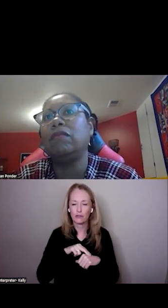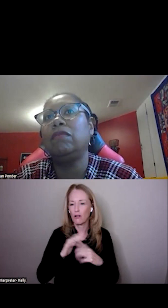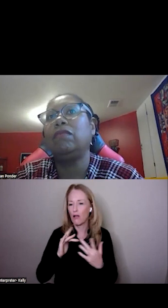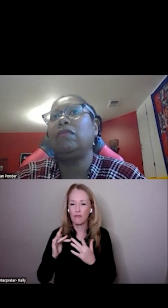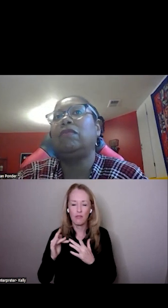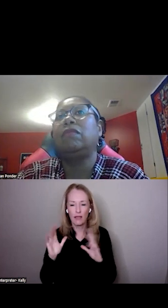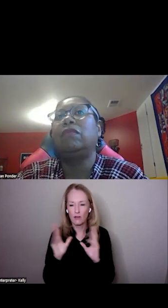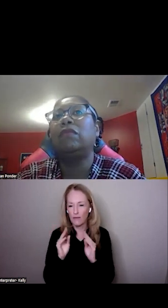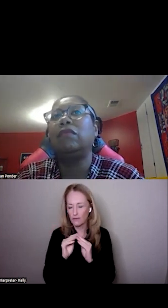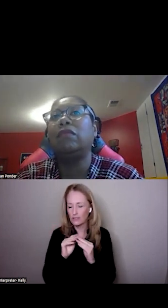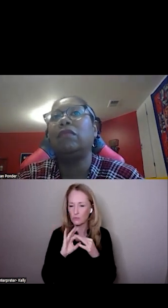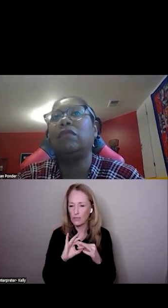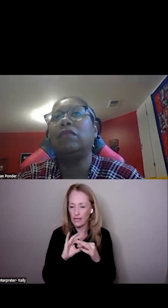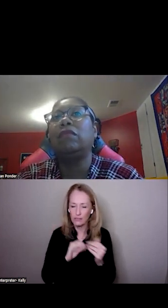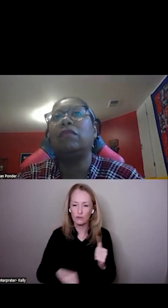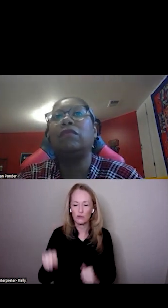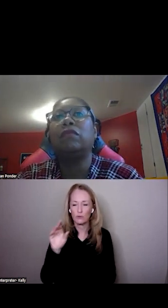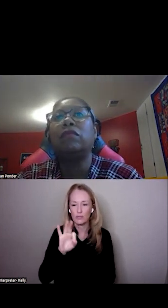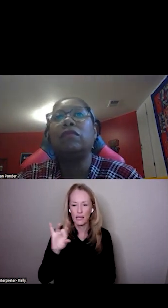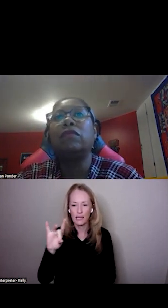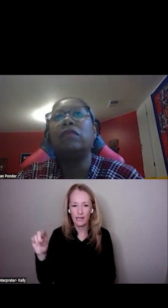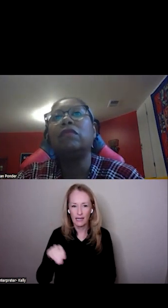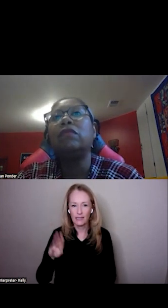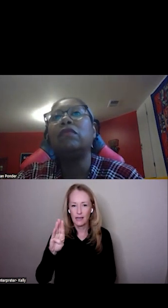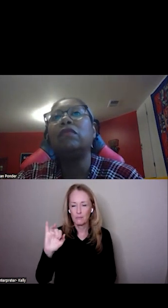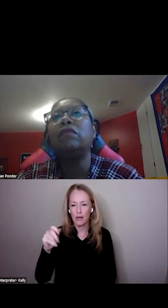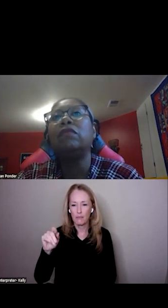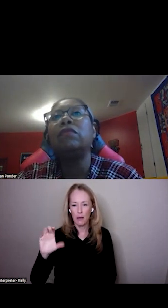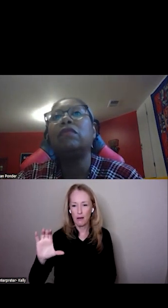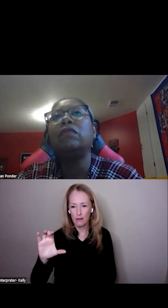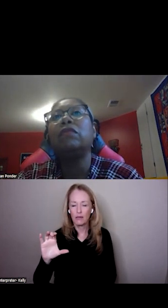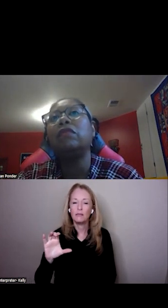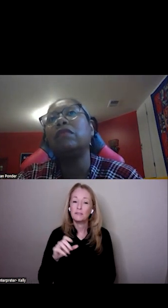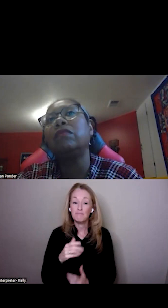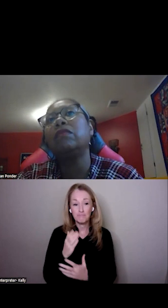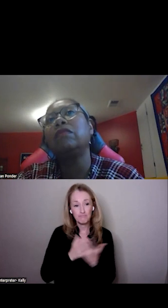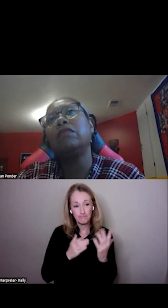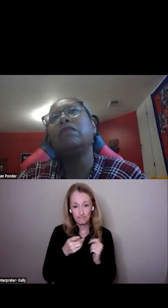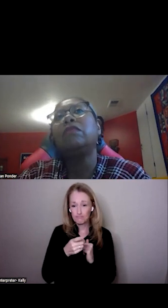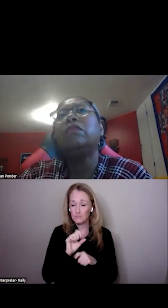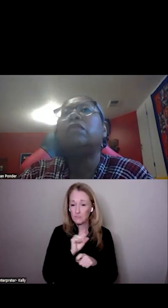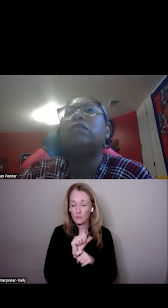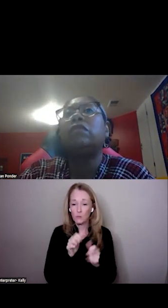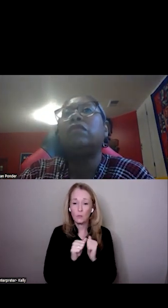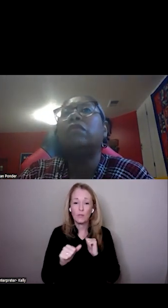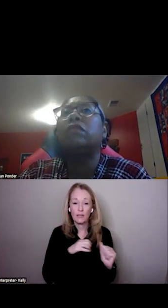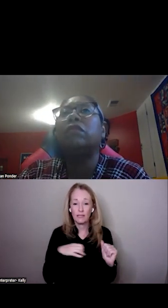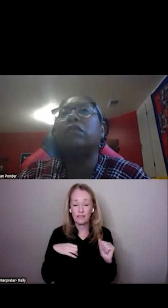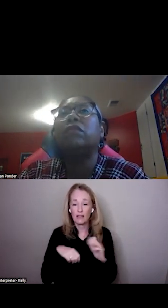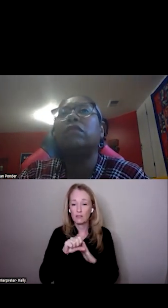around 988 and BIPOC. And we've got links to that. This is some of the work we've done with Council of State Governments Justice